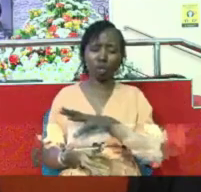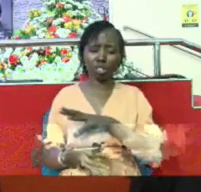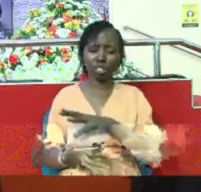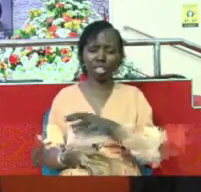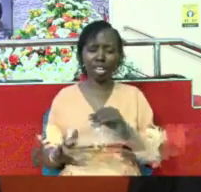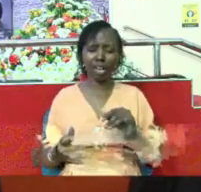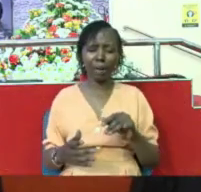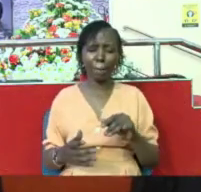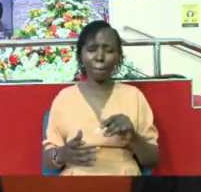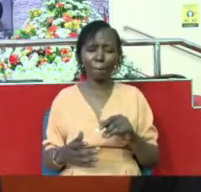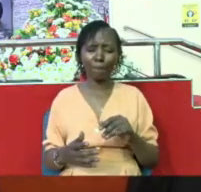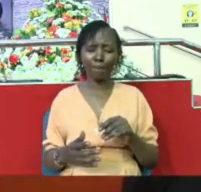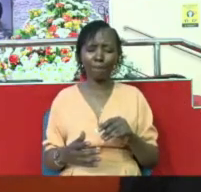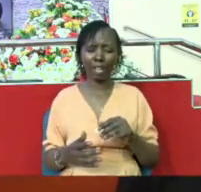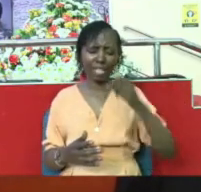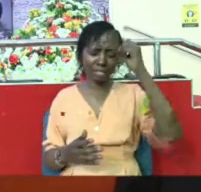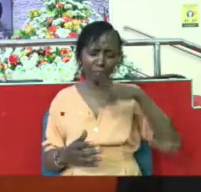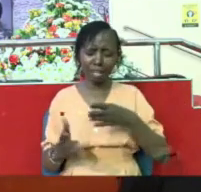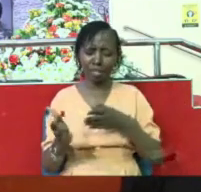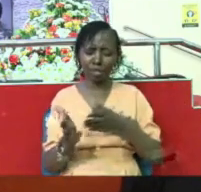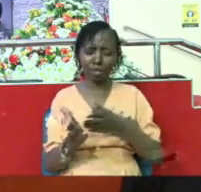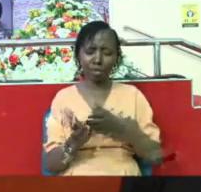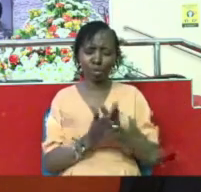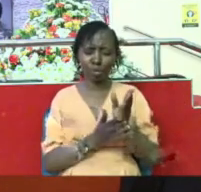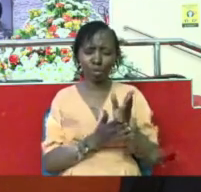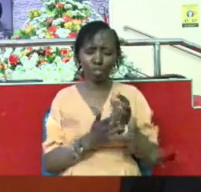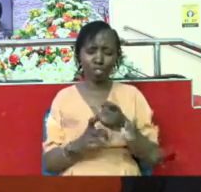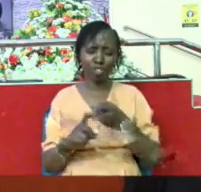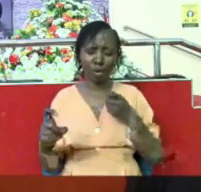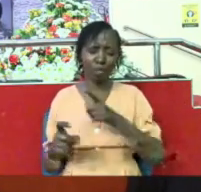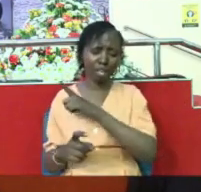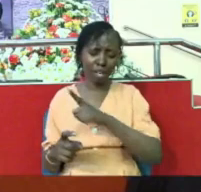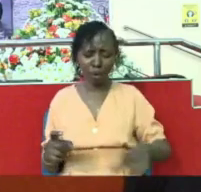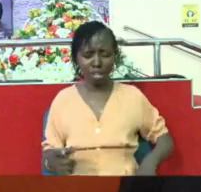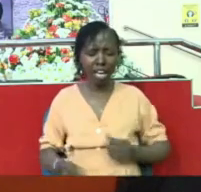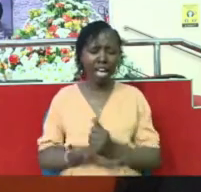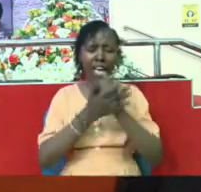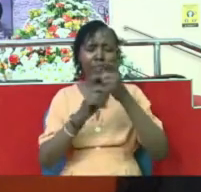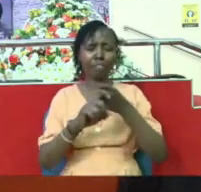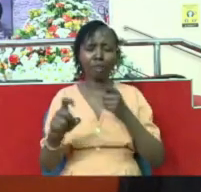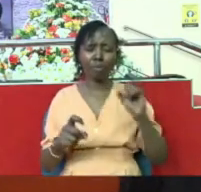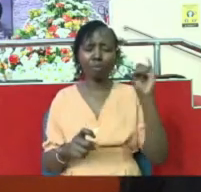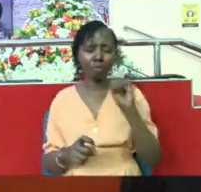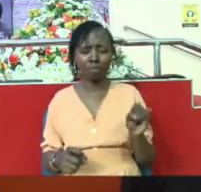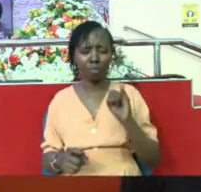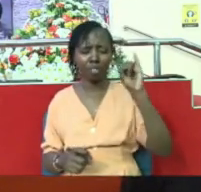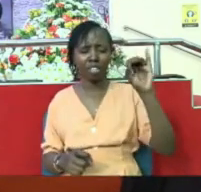the Lord. May help come from Zion. Tell them, in the name of the